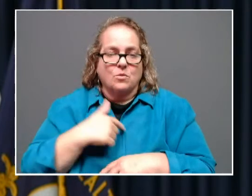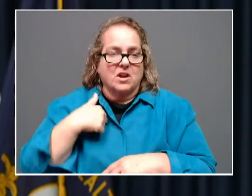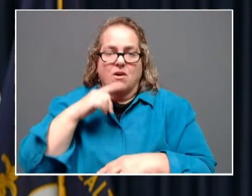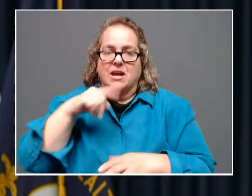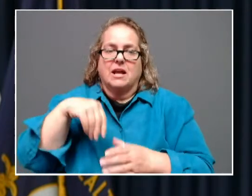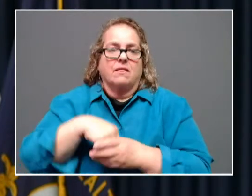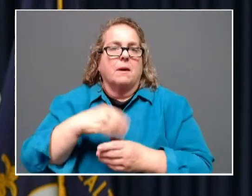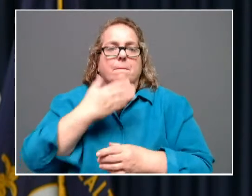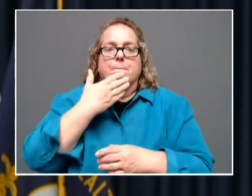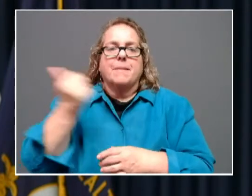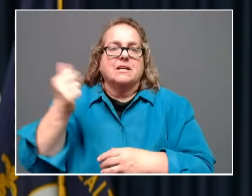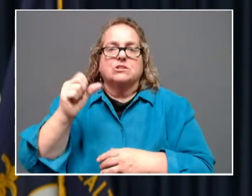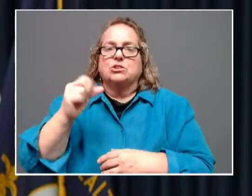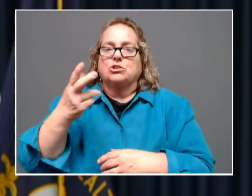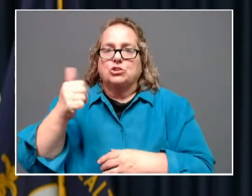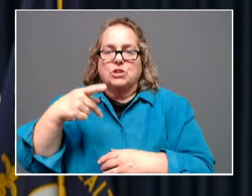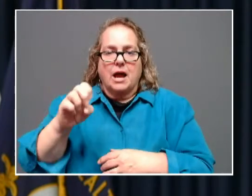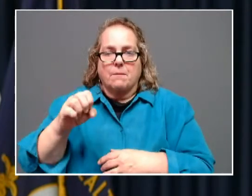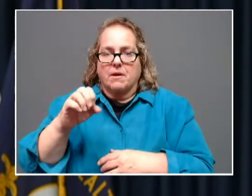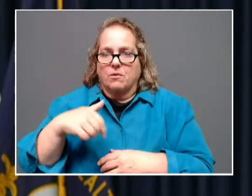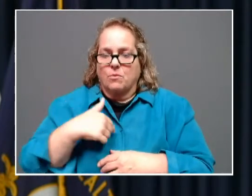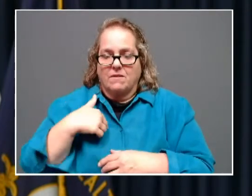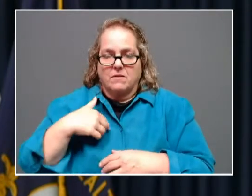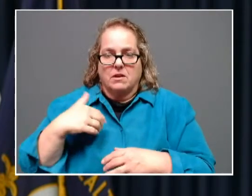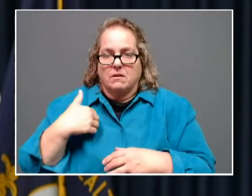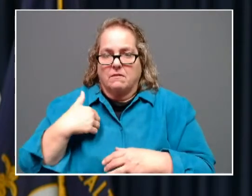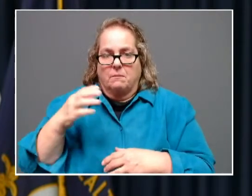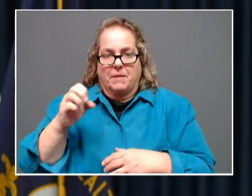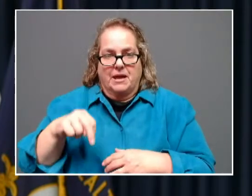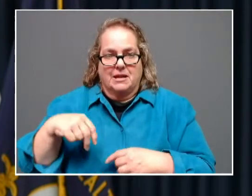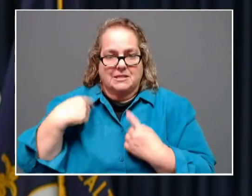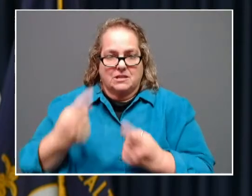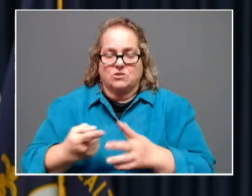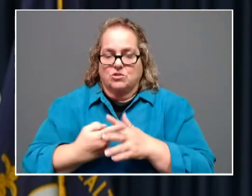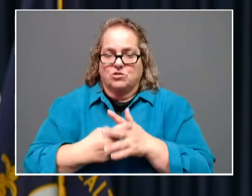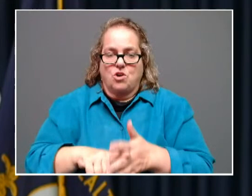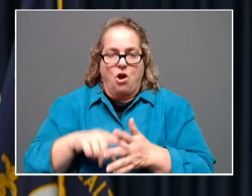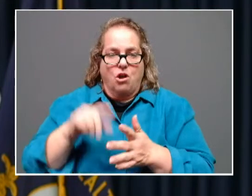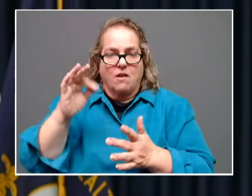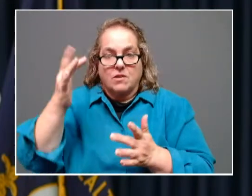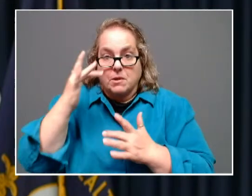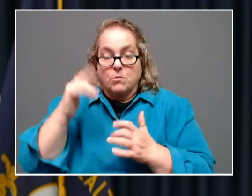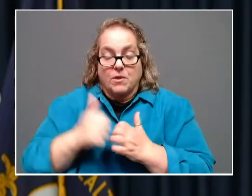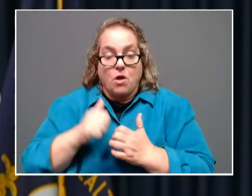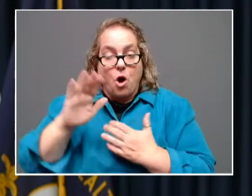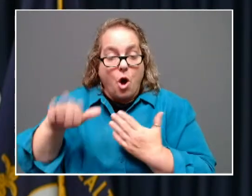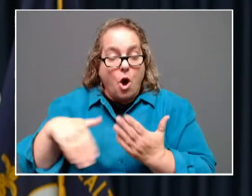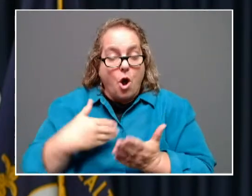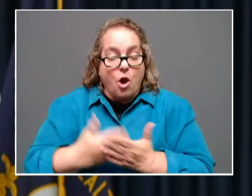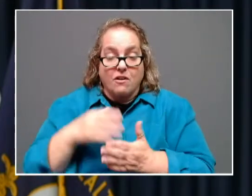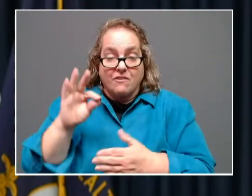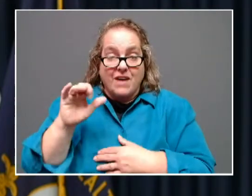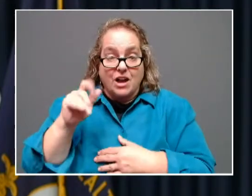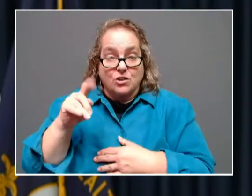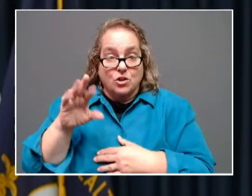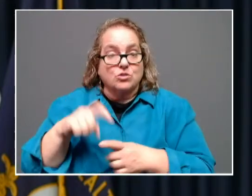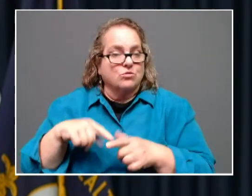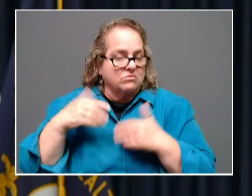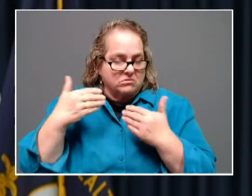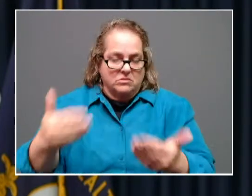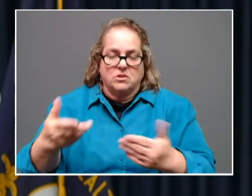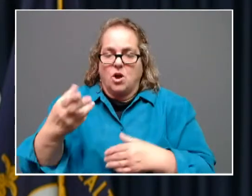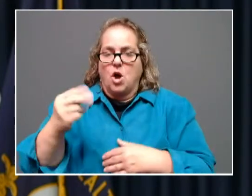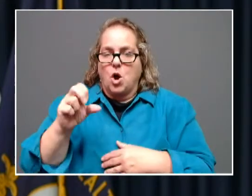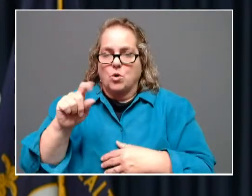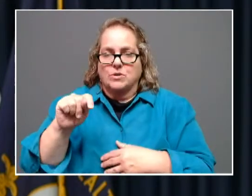that we have been since the start of the pandemic, with all factors considered, to host the Kentucky Derby. And how exciting is